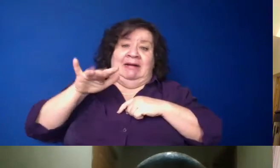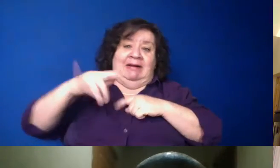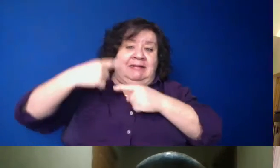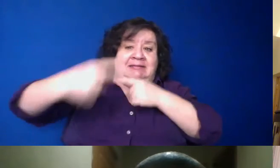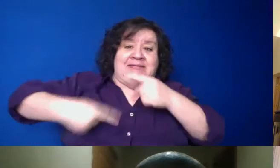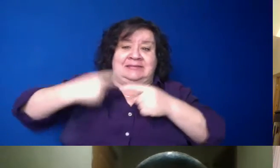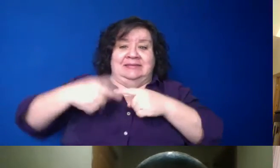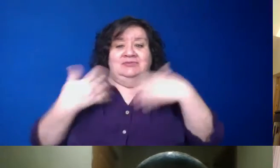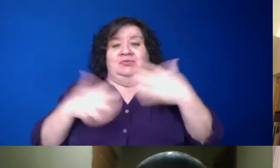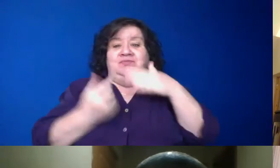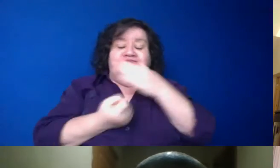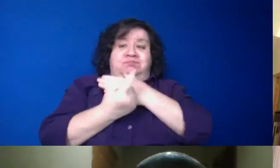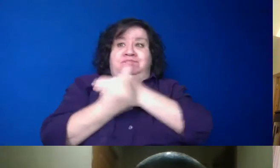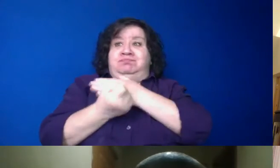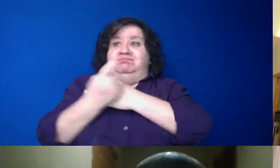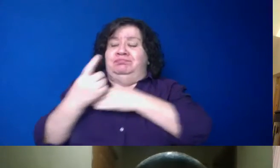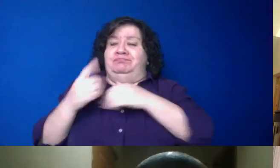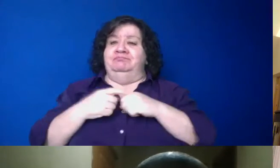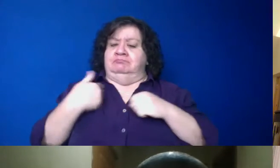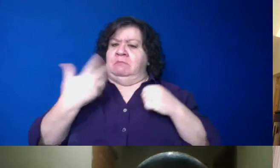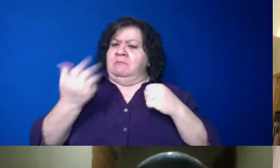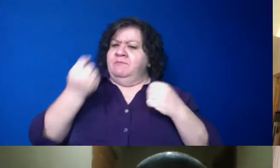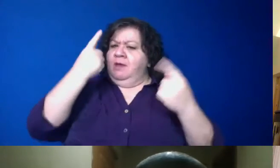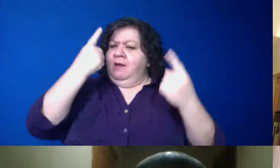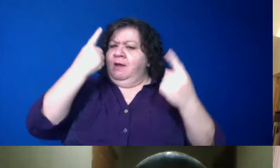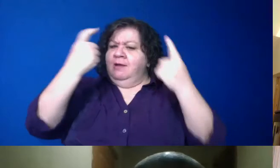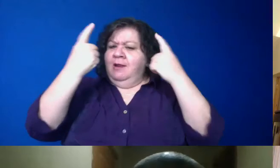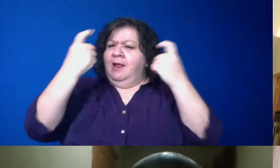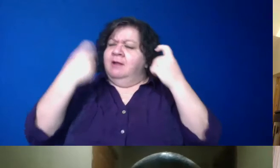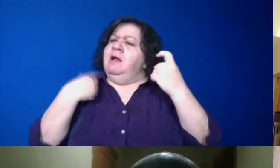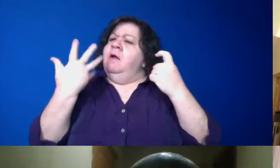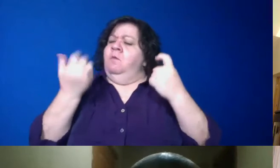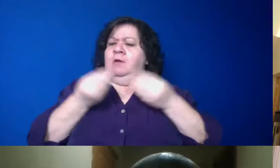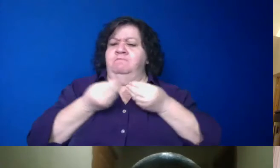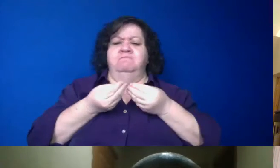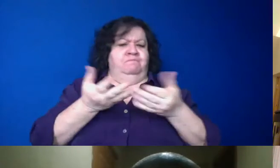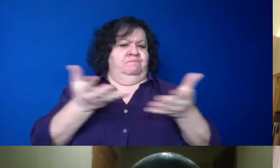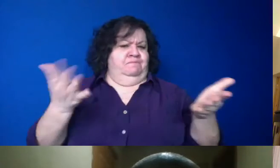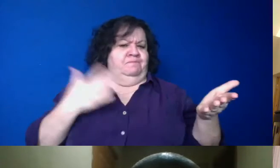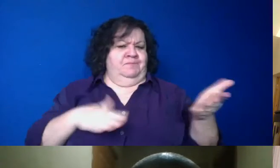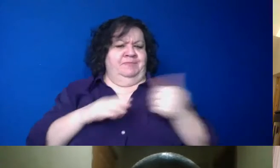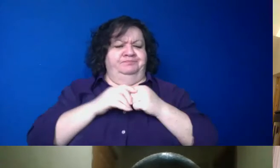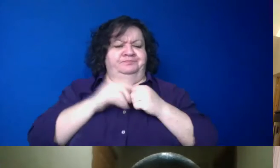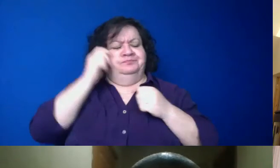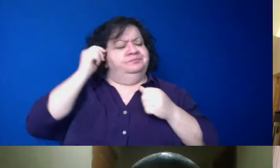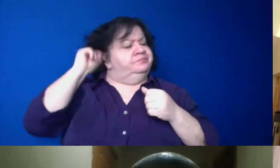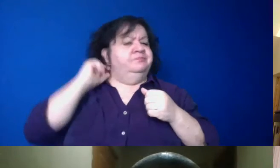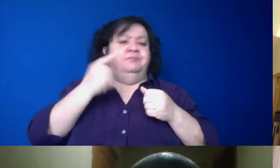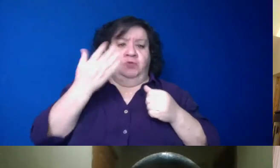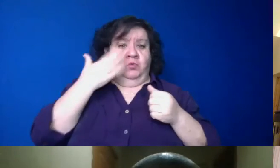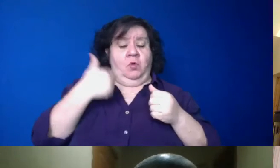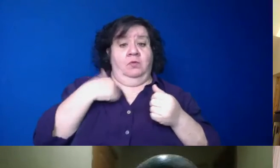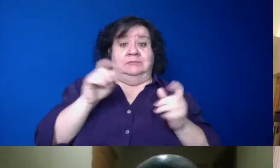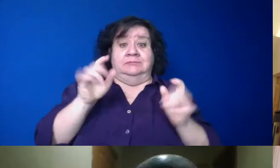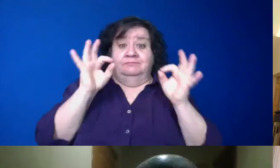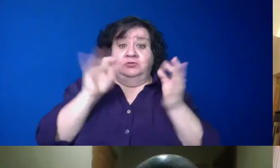Special Rapporteur is to shine a light on some thematic issues that hopefully will